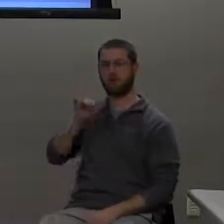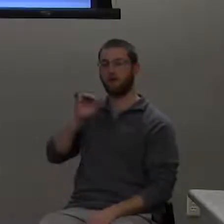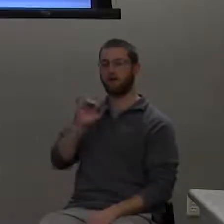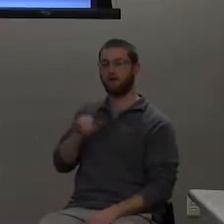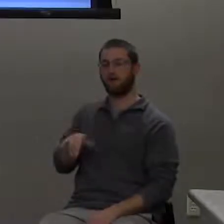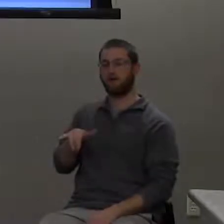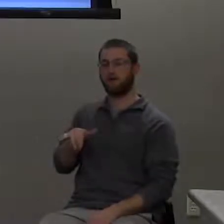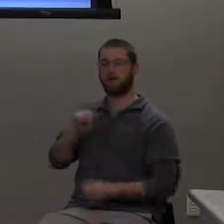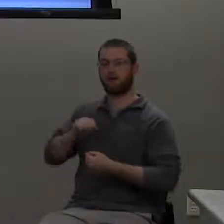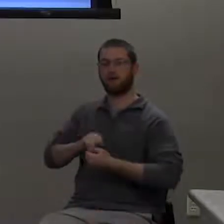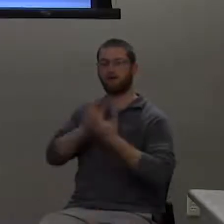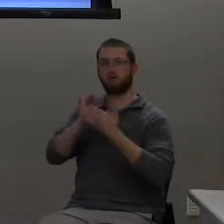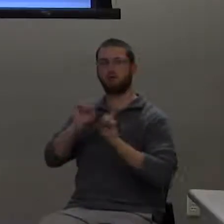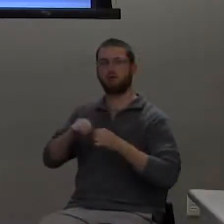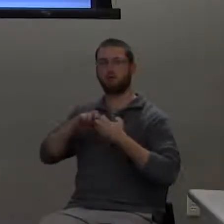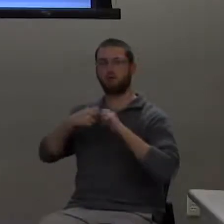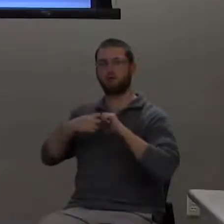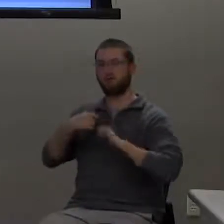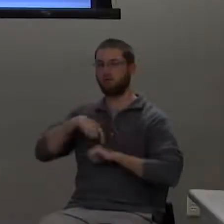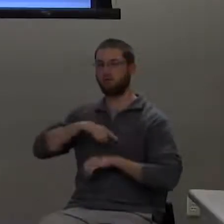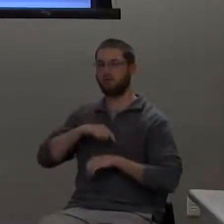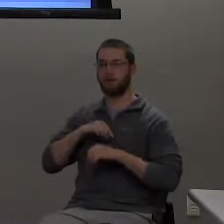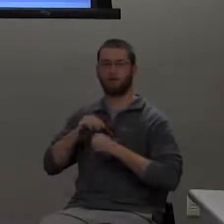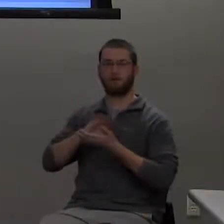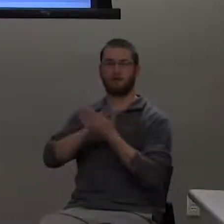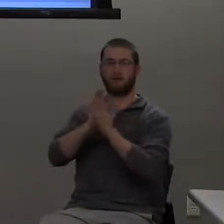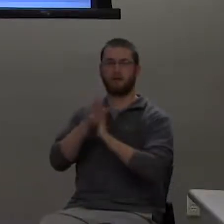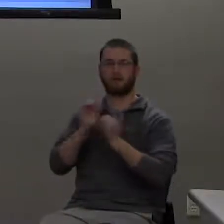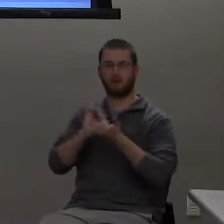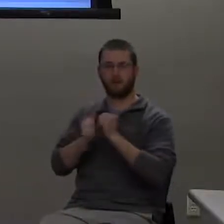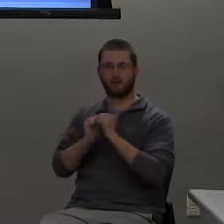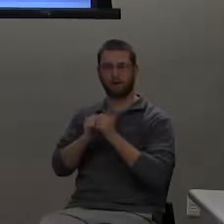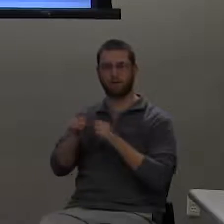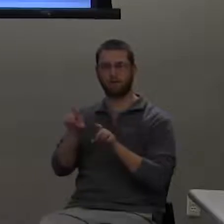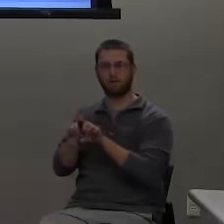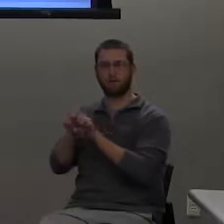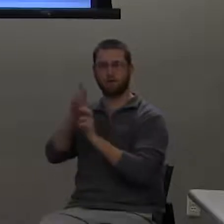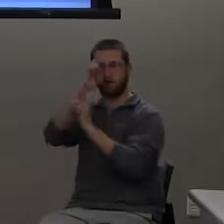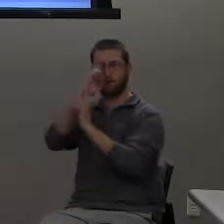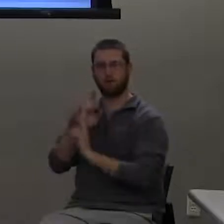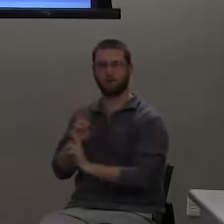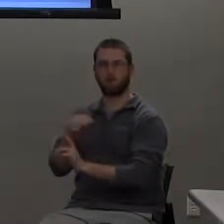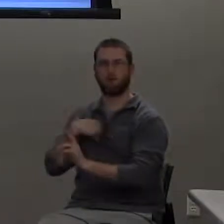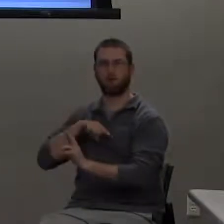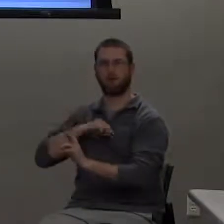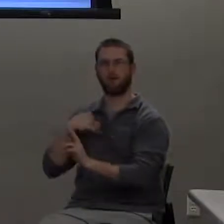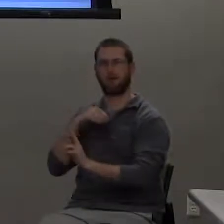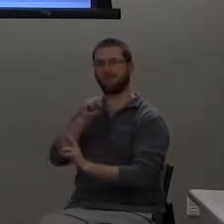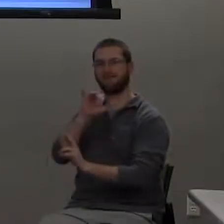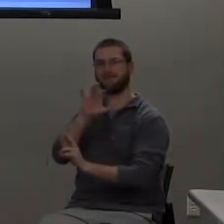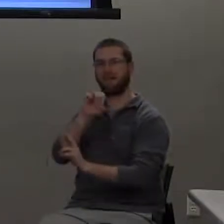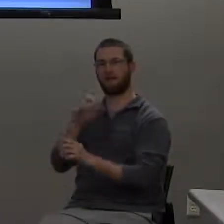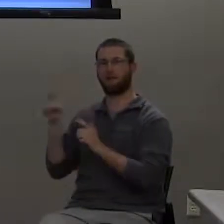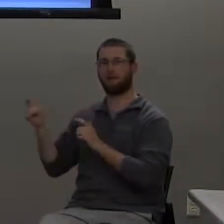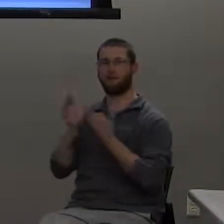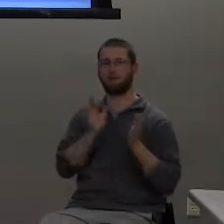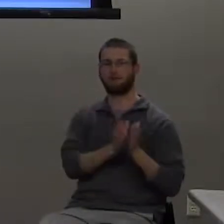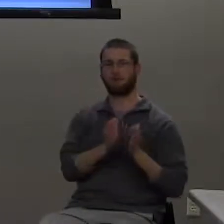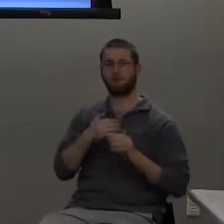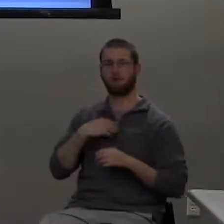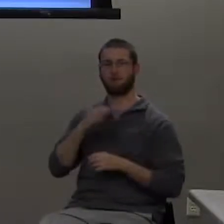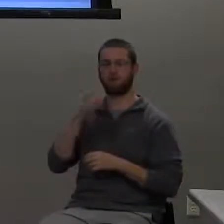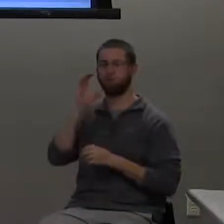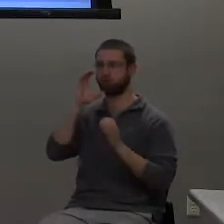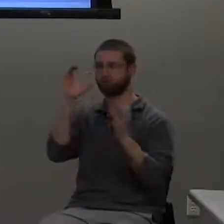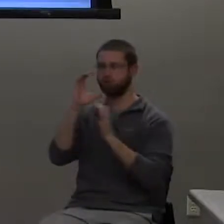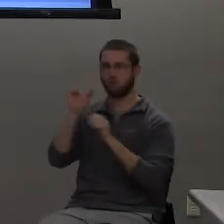not only addresses a potential issue where we can become competitive, it also respects the fact that we have a scale issue that we have to be mindful of as we go